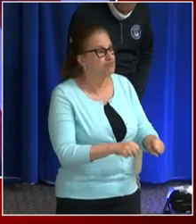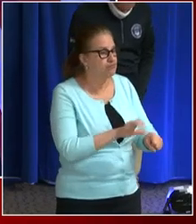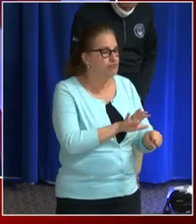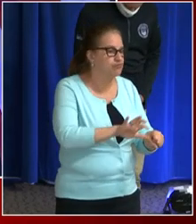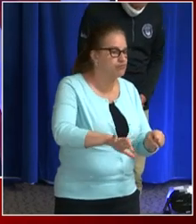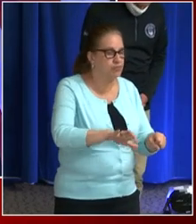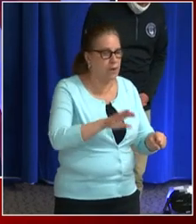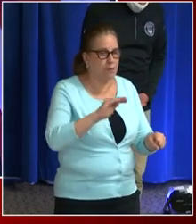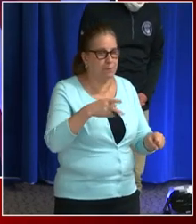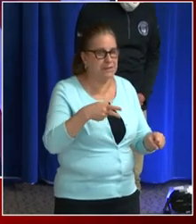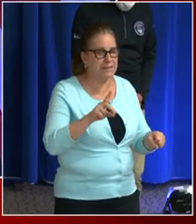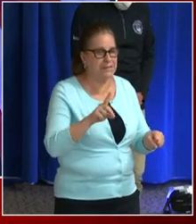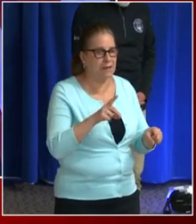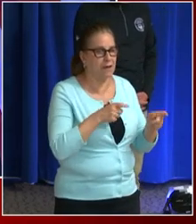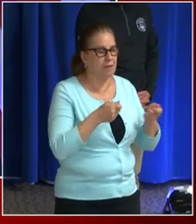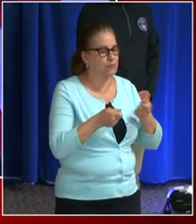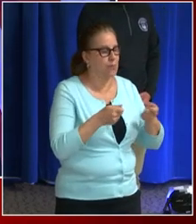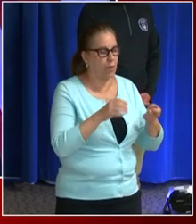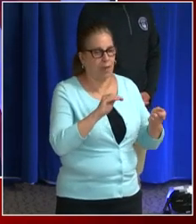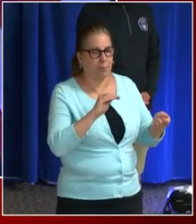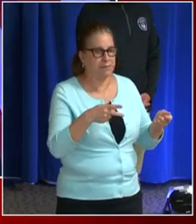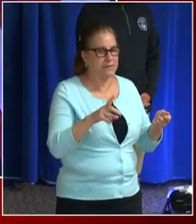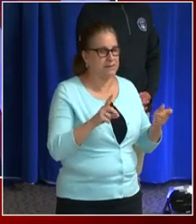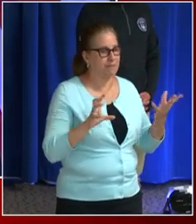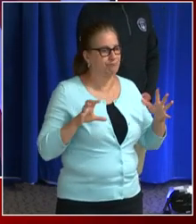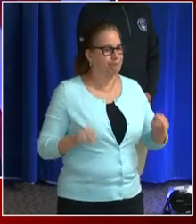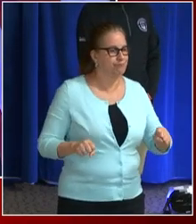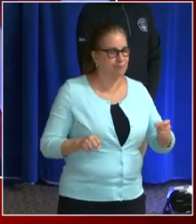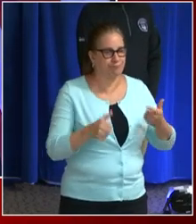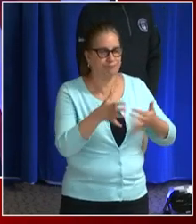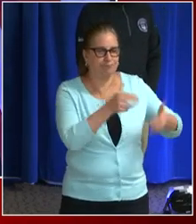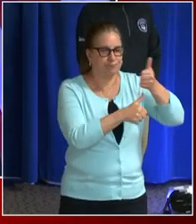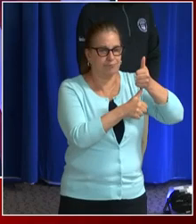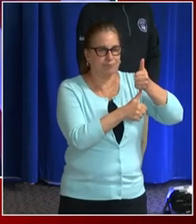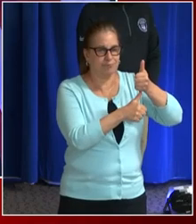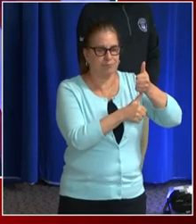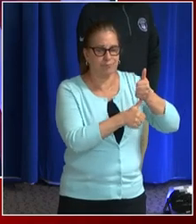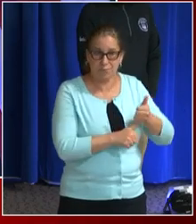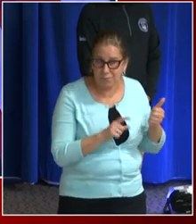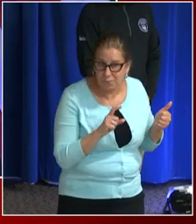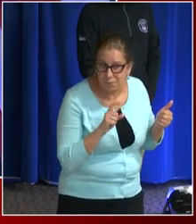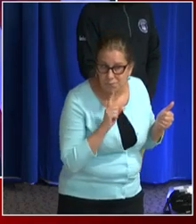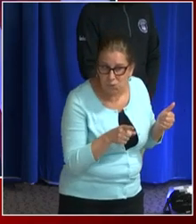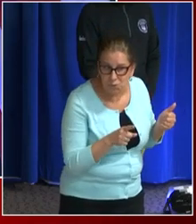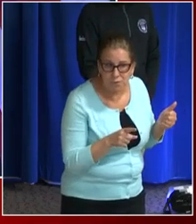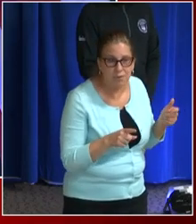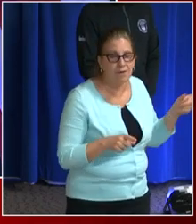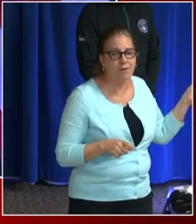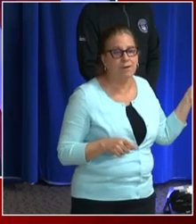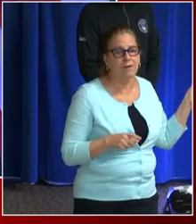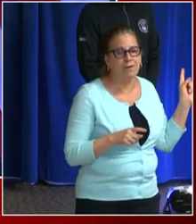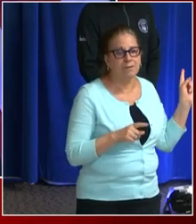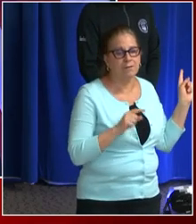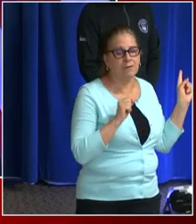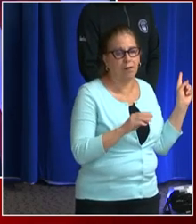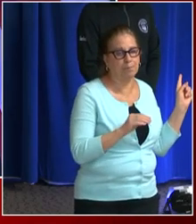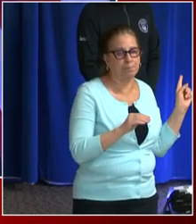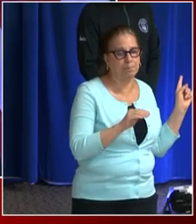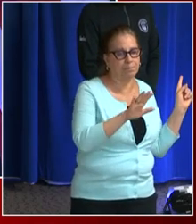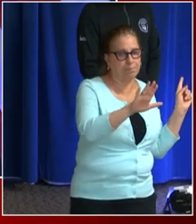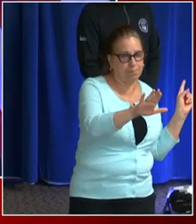o'clock yesterday. Let me just say this, and Tom, you know that I have a